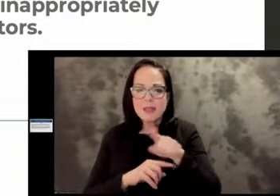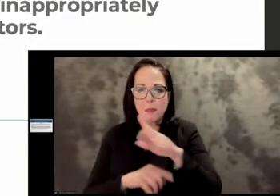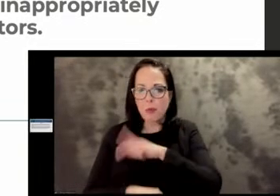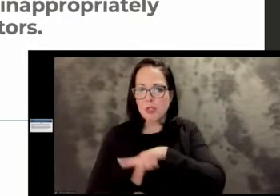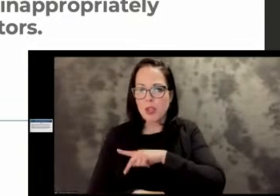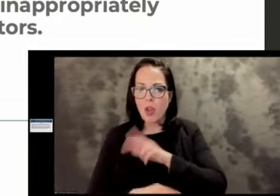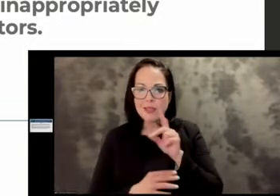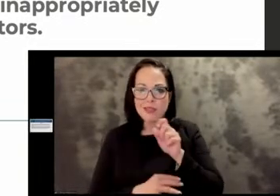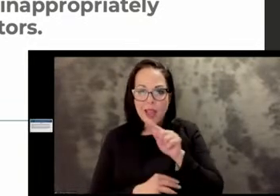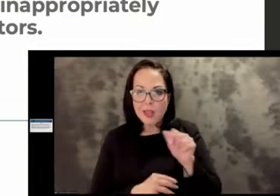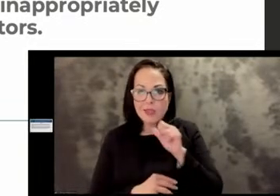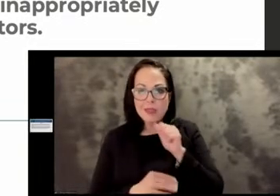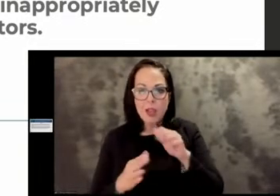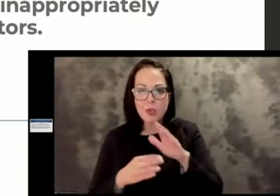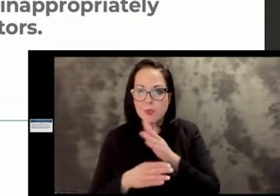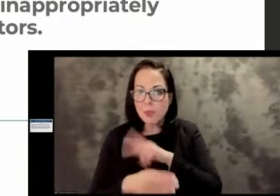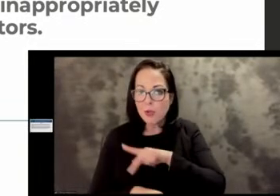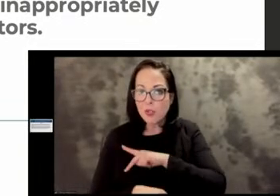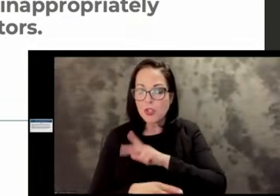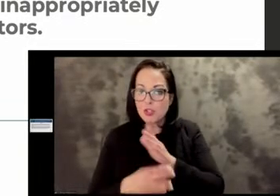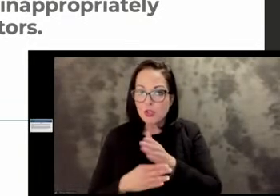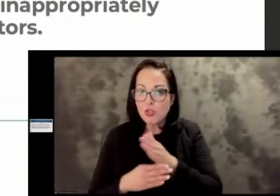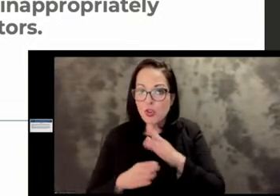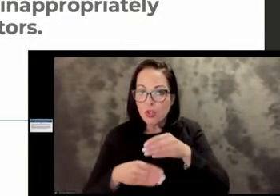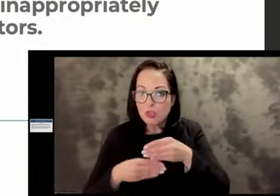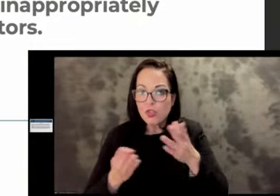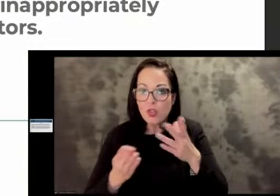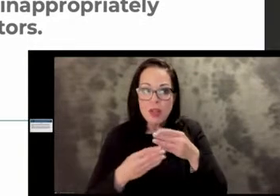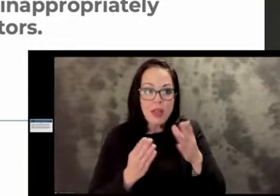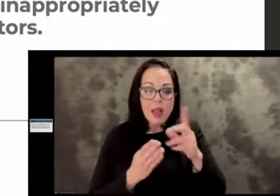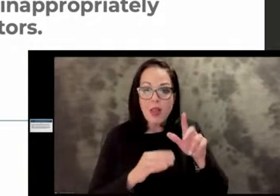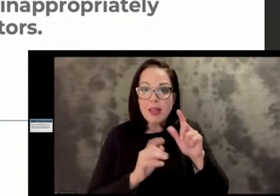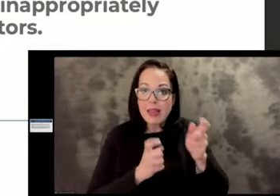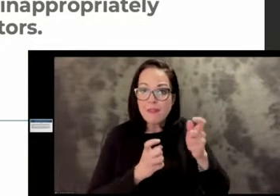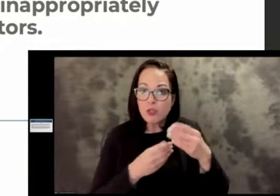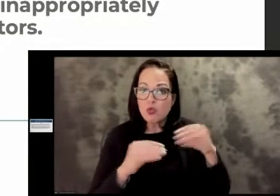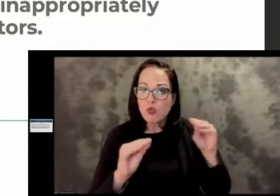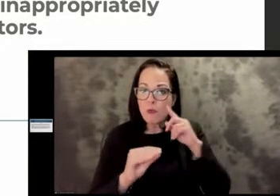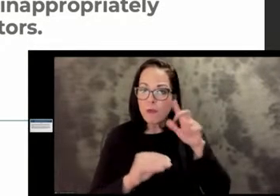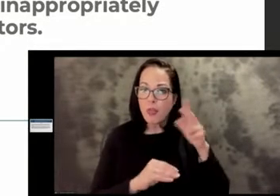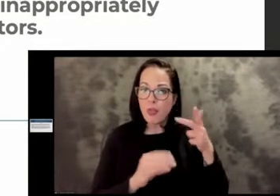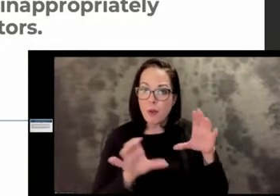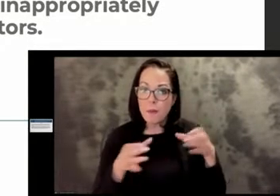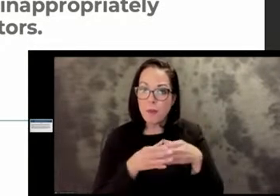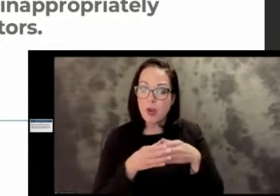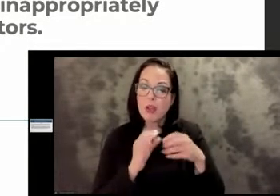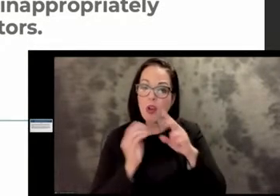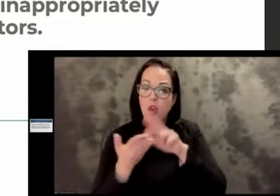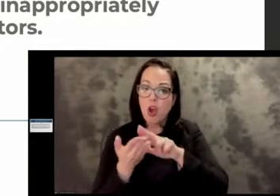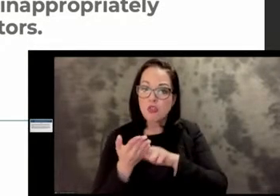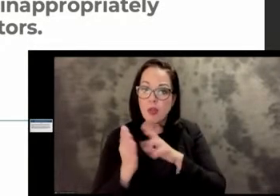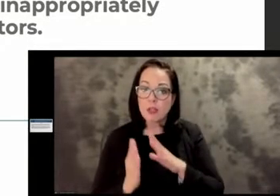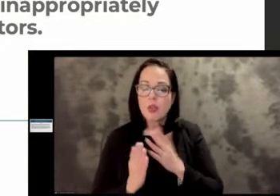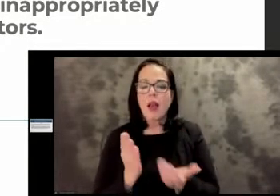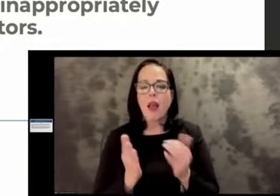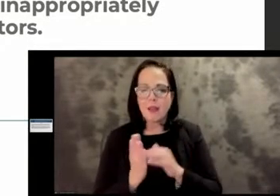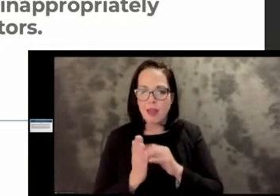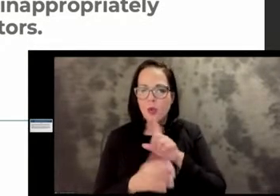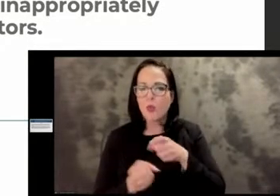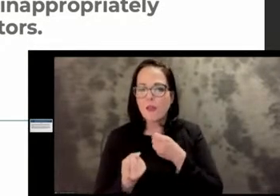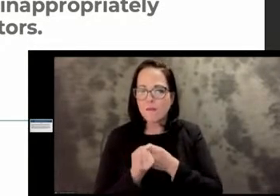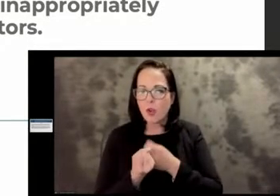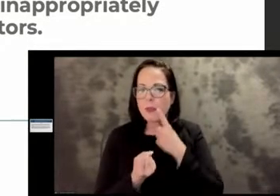or shared or retained and sold by third-party contractors. Again, reaffirming our commitment to ensuring the safety of